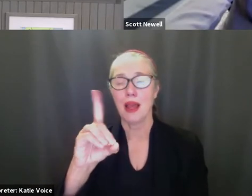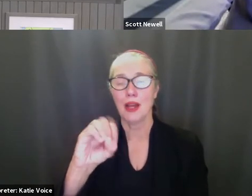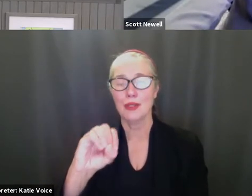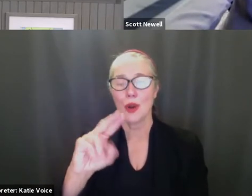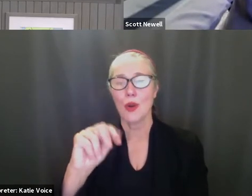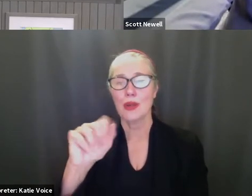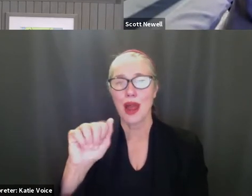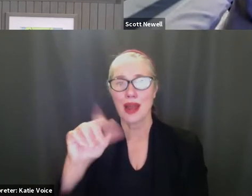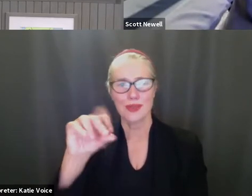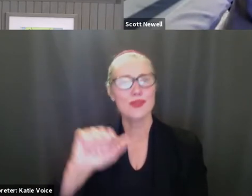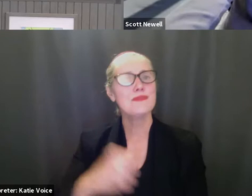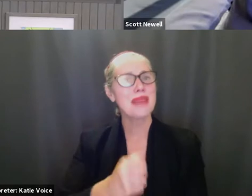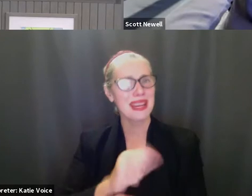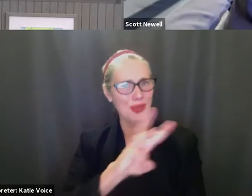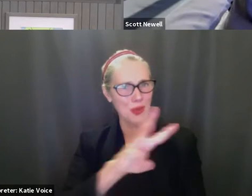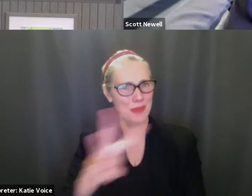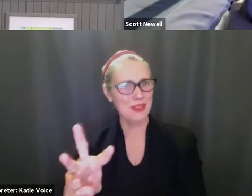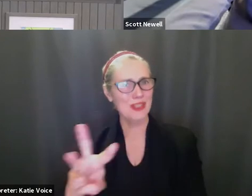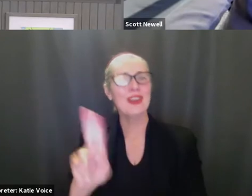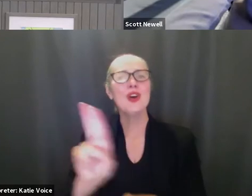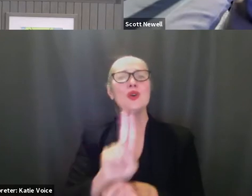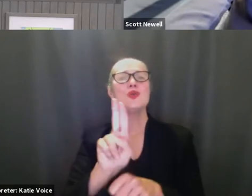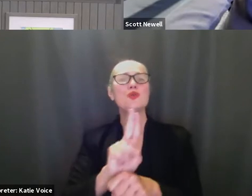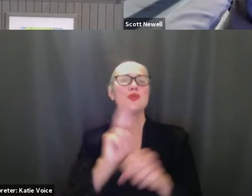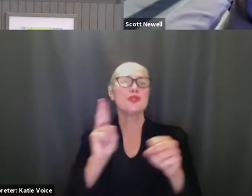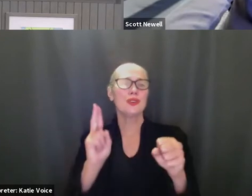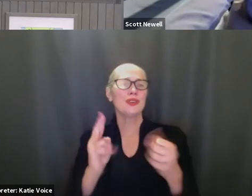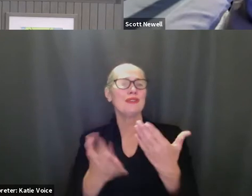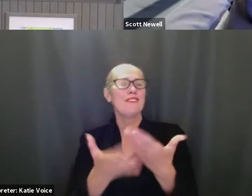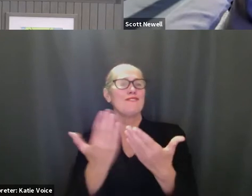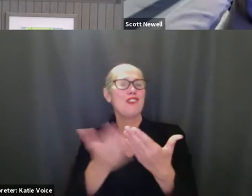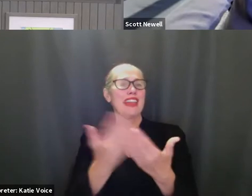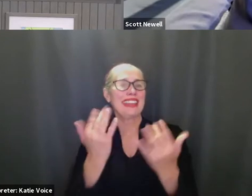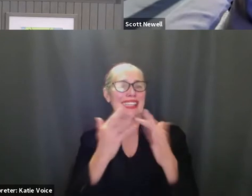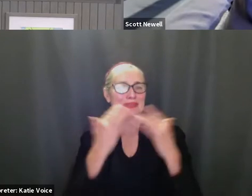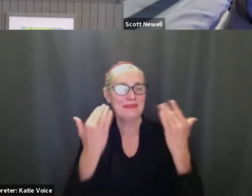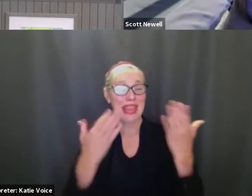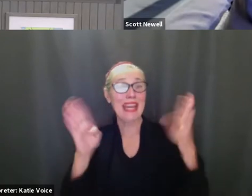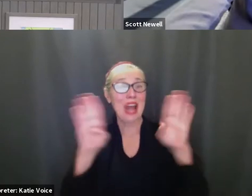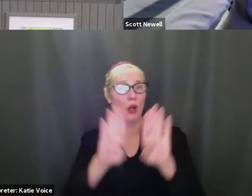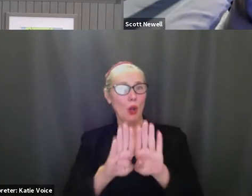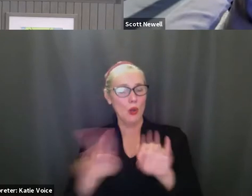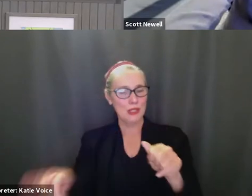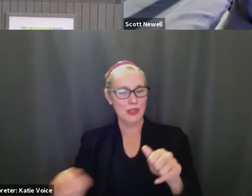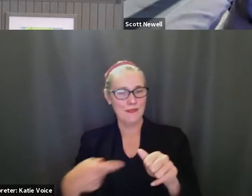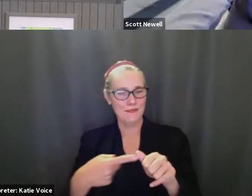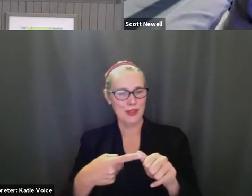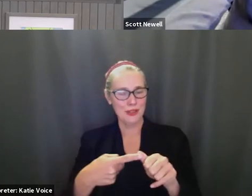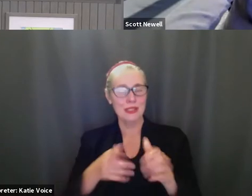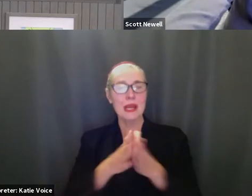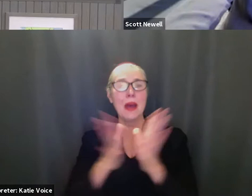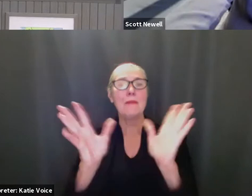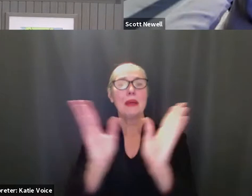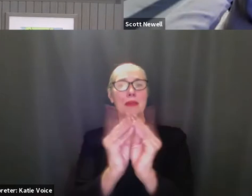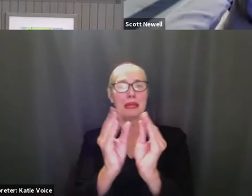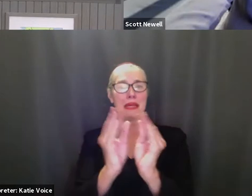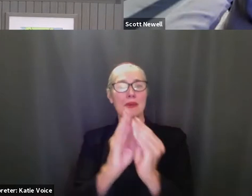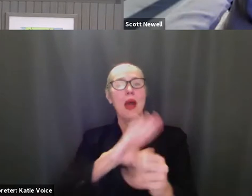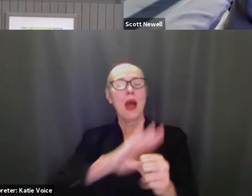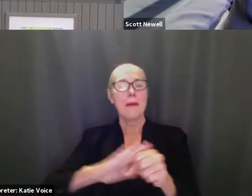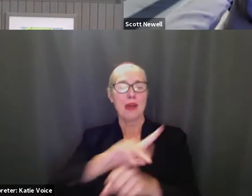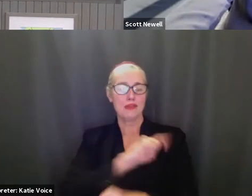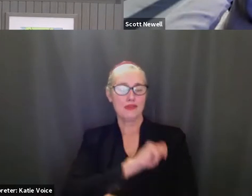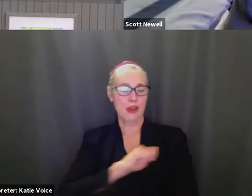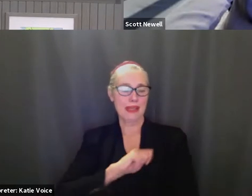website as user friendly as possible and with that i will close this first public hearing on the trustee areas